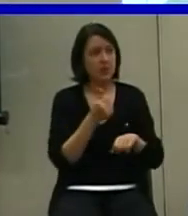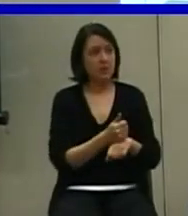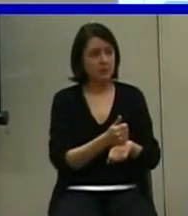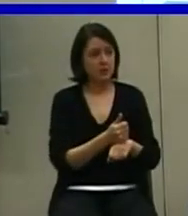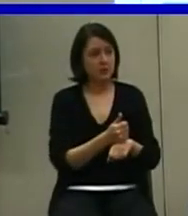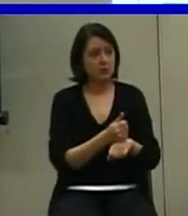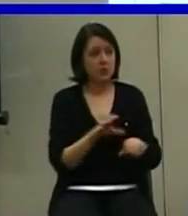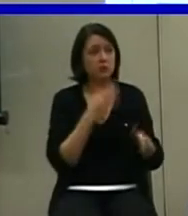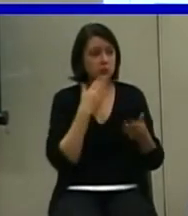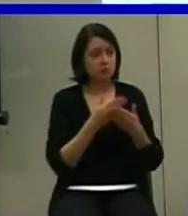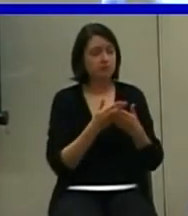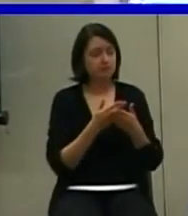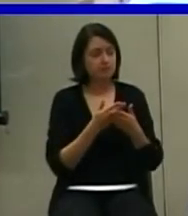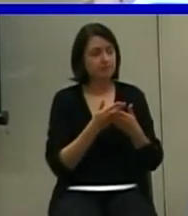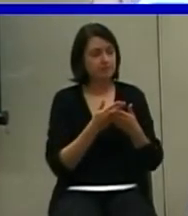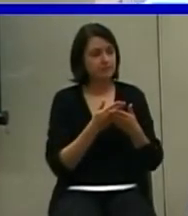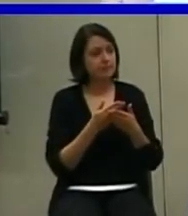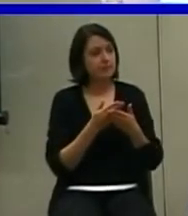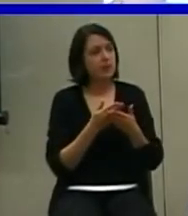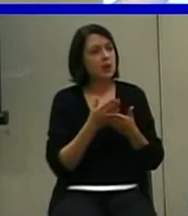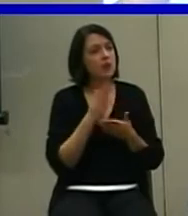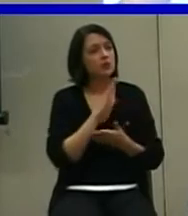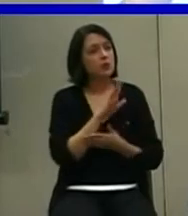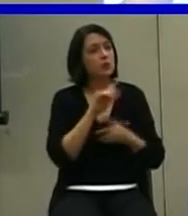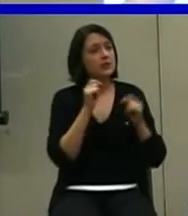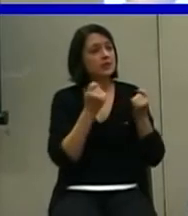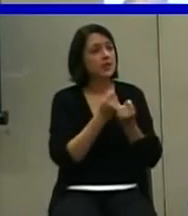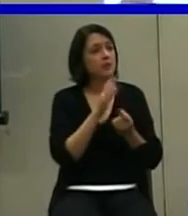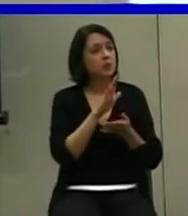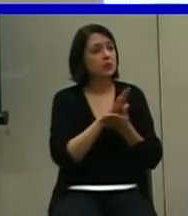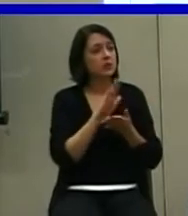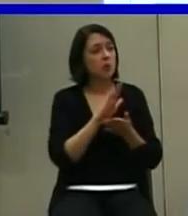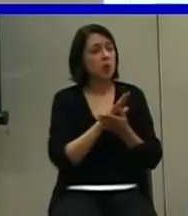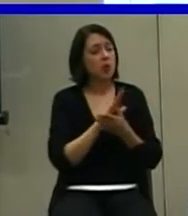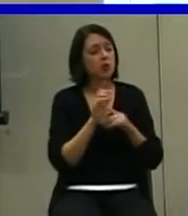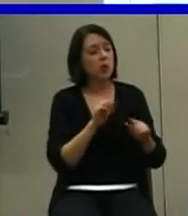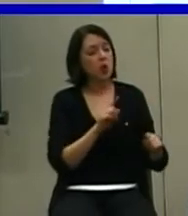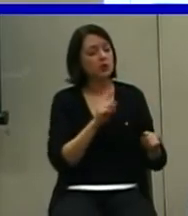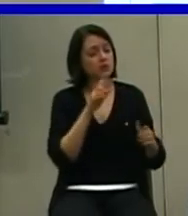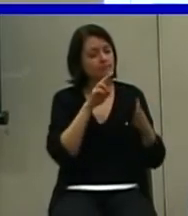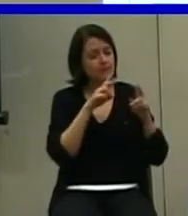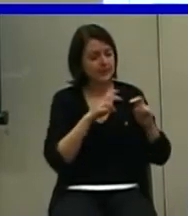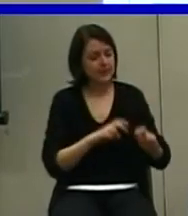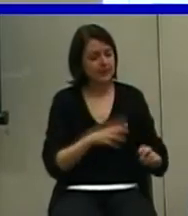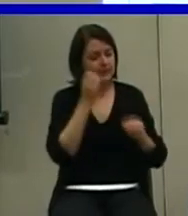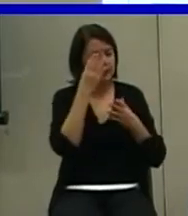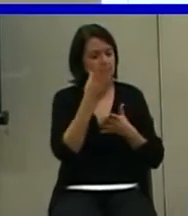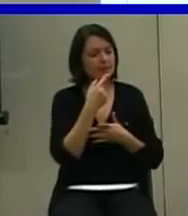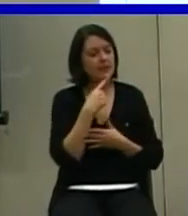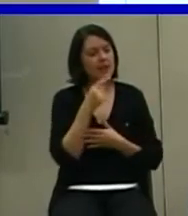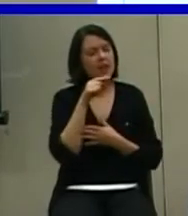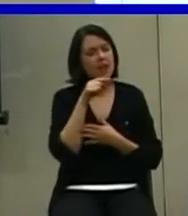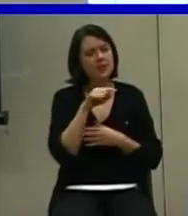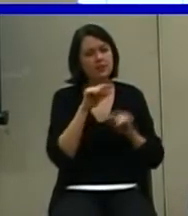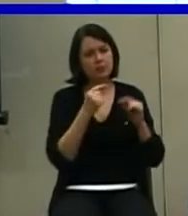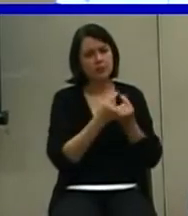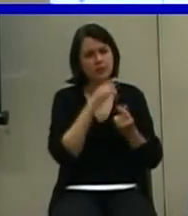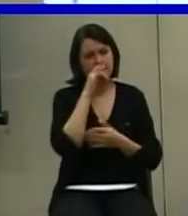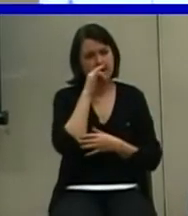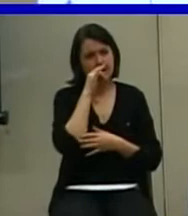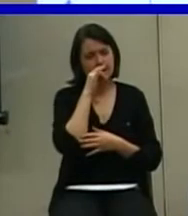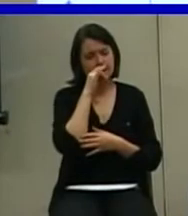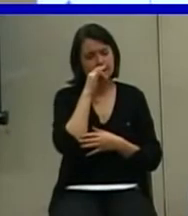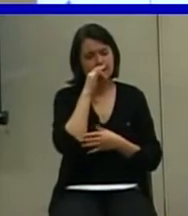We've done it well. So your team in your school goes and looks at the data and says, here are a group of